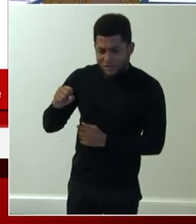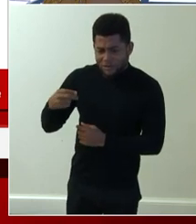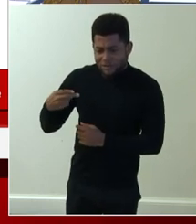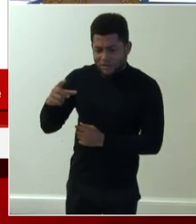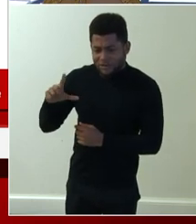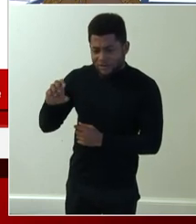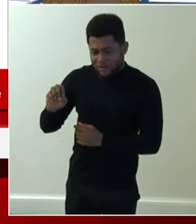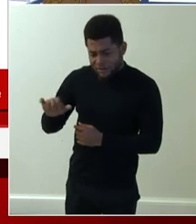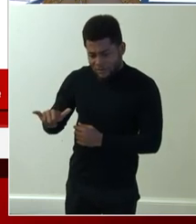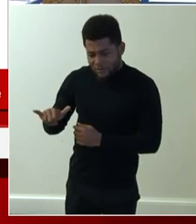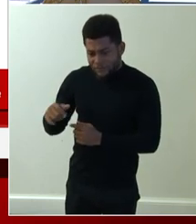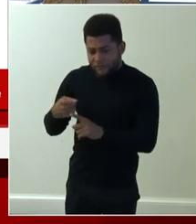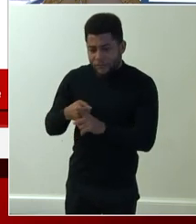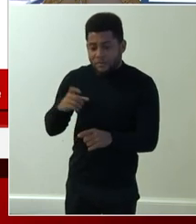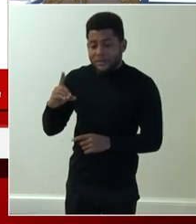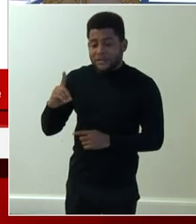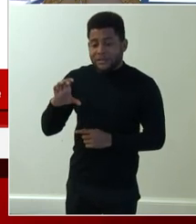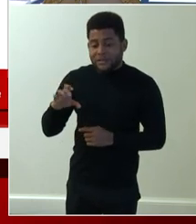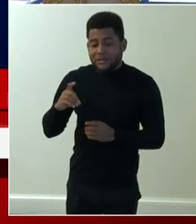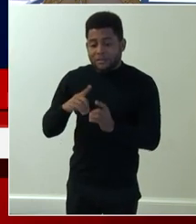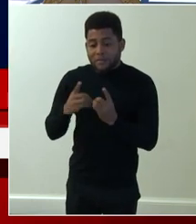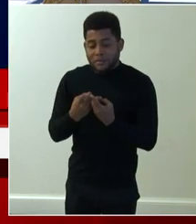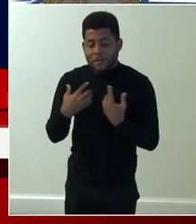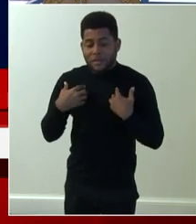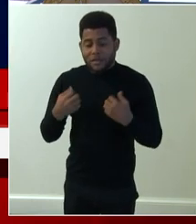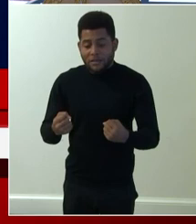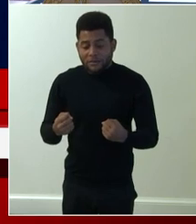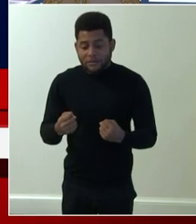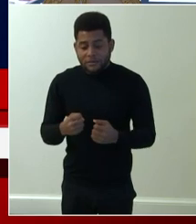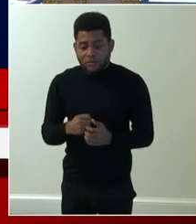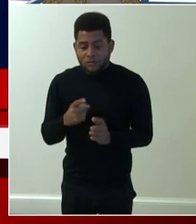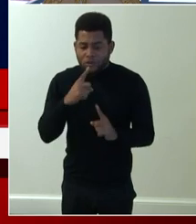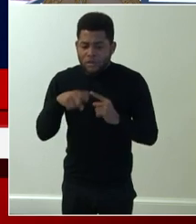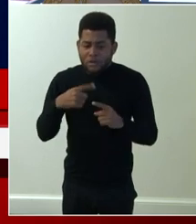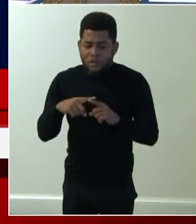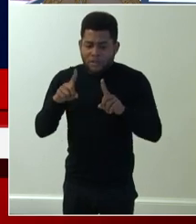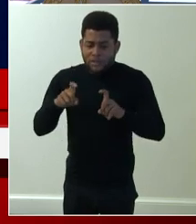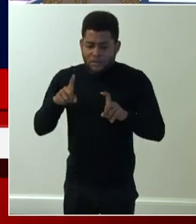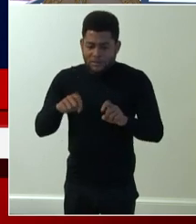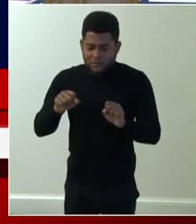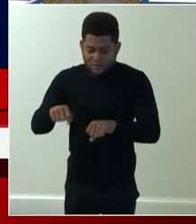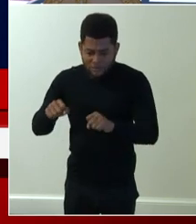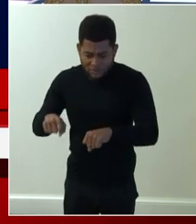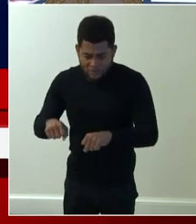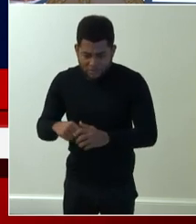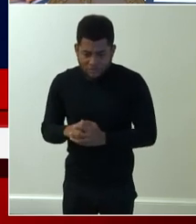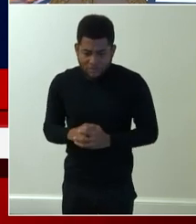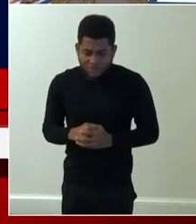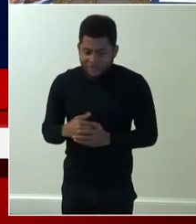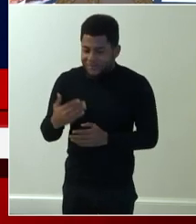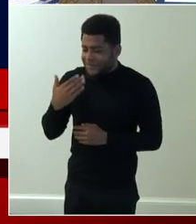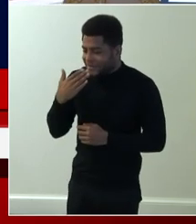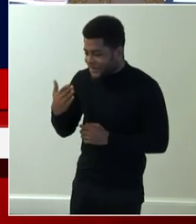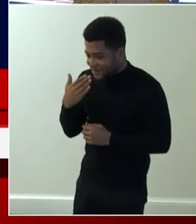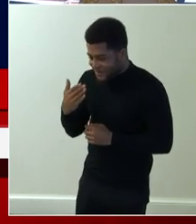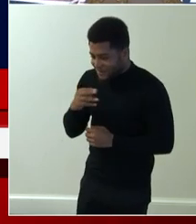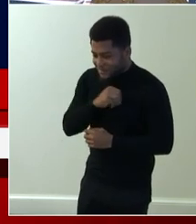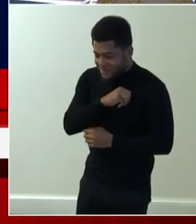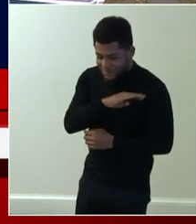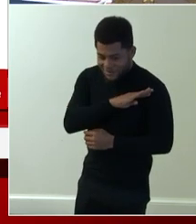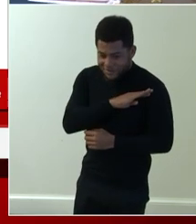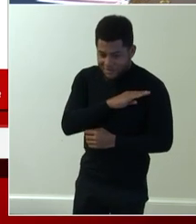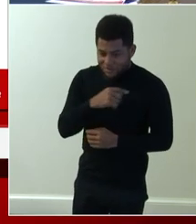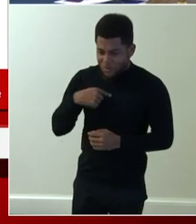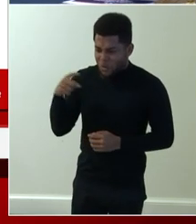testing capabilities. Thank you, Mayor, and good morning. On the chart, you can see here, we have been seeing